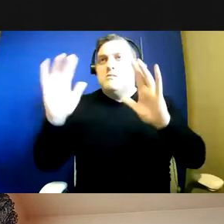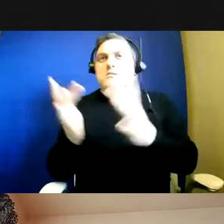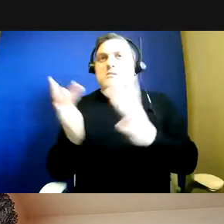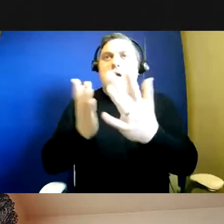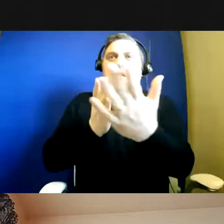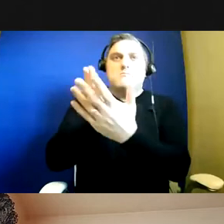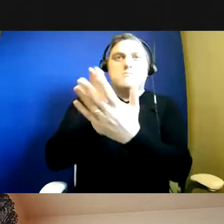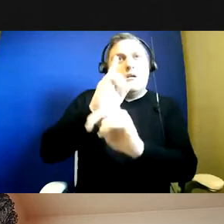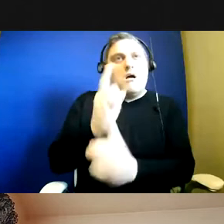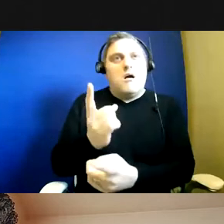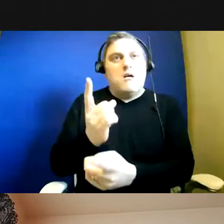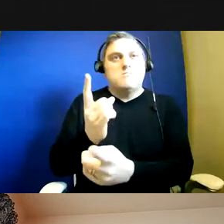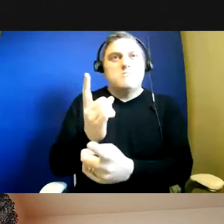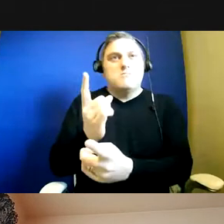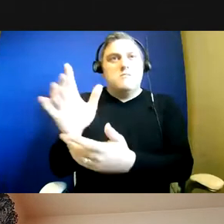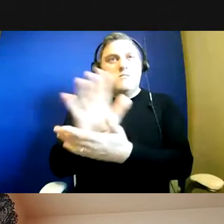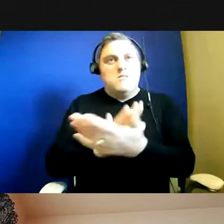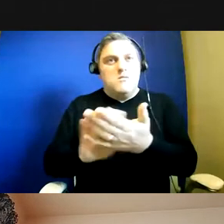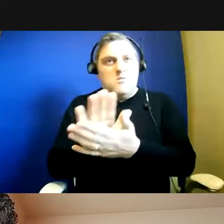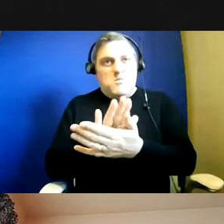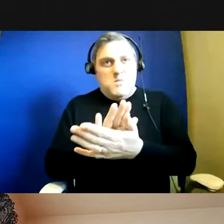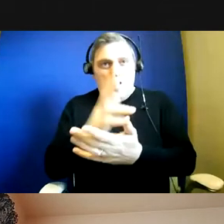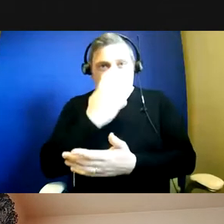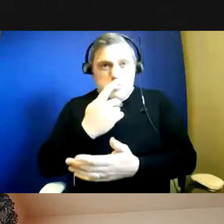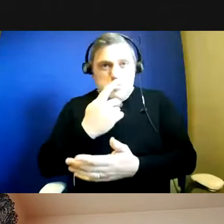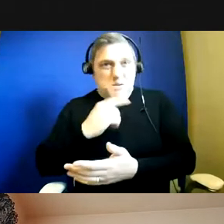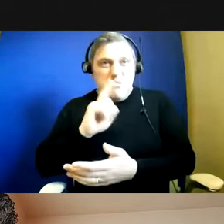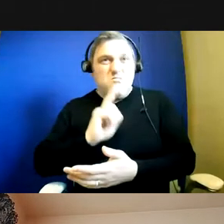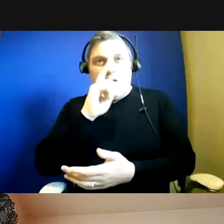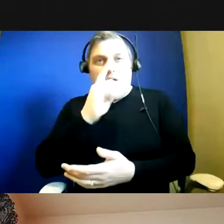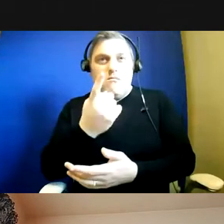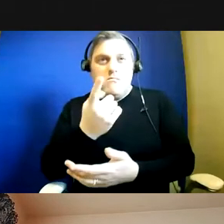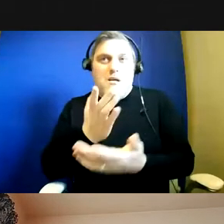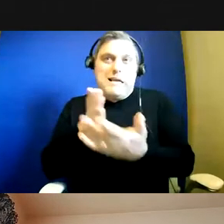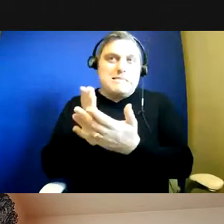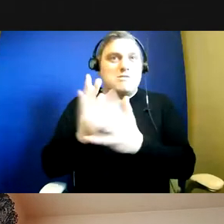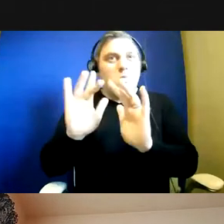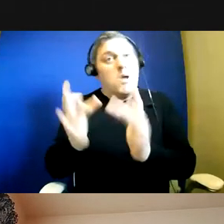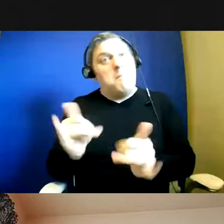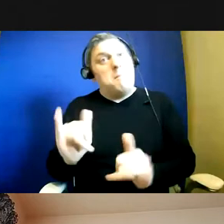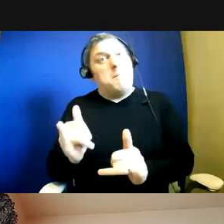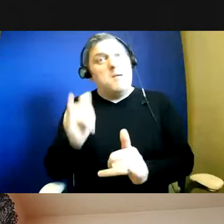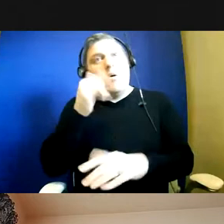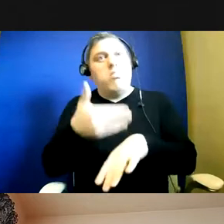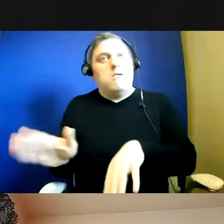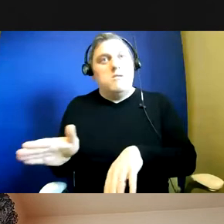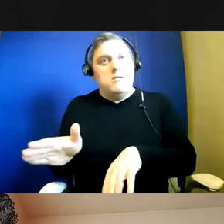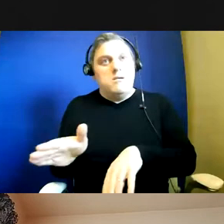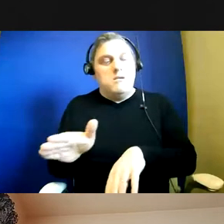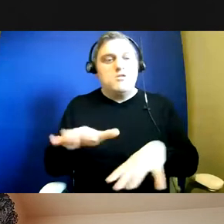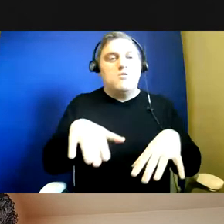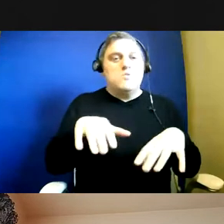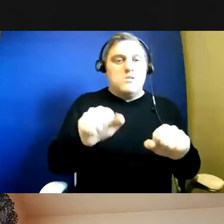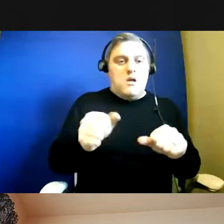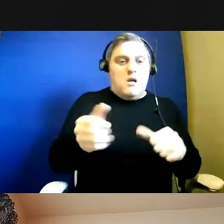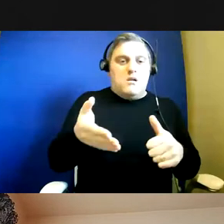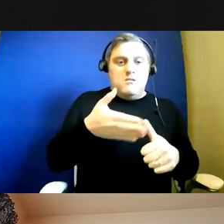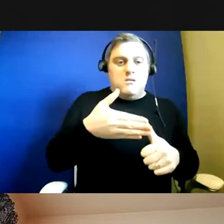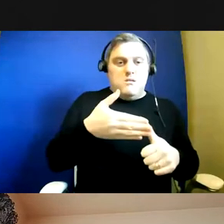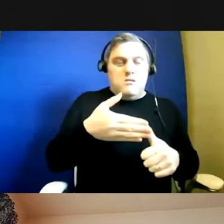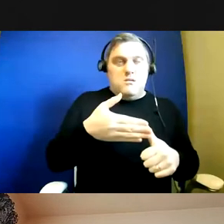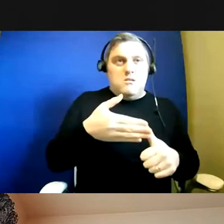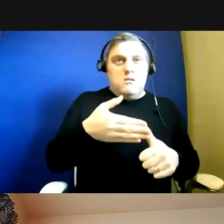service you're offering and being able to access the website? Okay, if we start with the first part of that question,